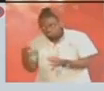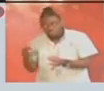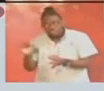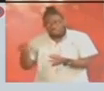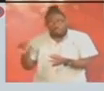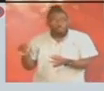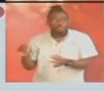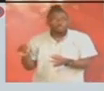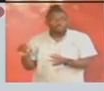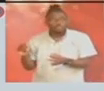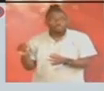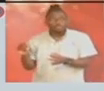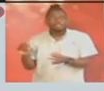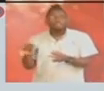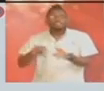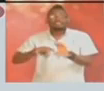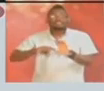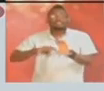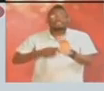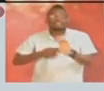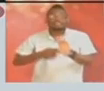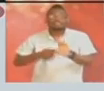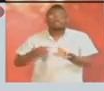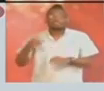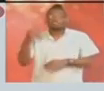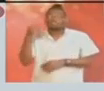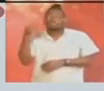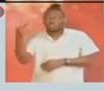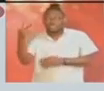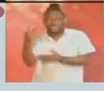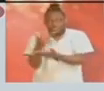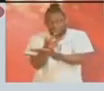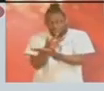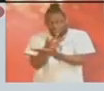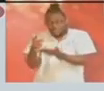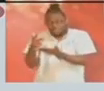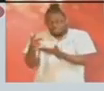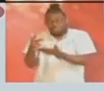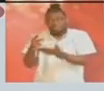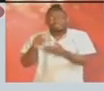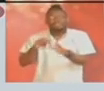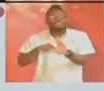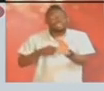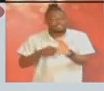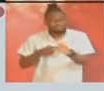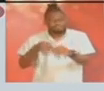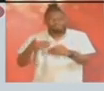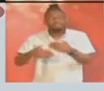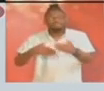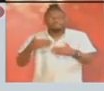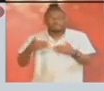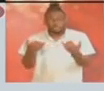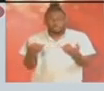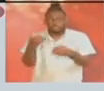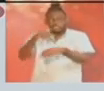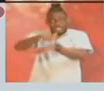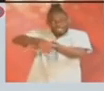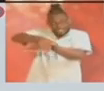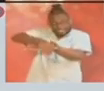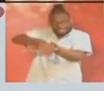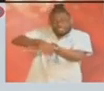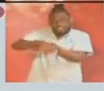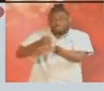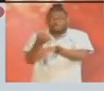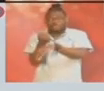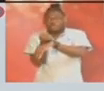which will kick in for a 3-week period starting at midnight tonight. 1, there